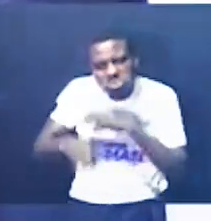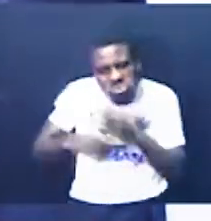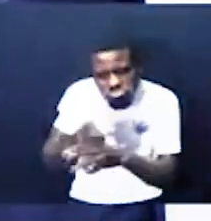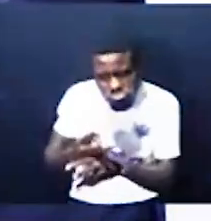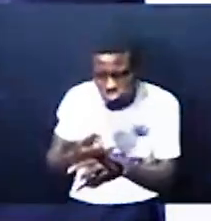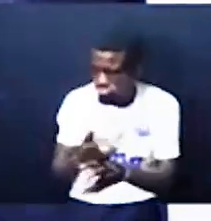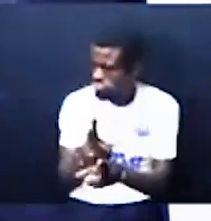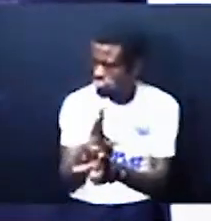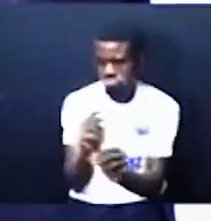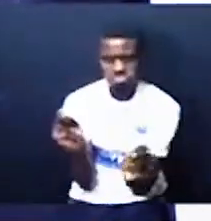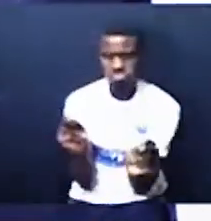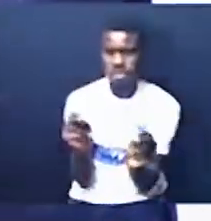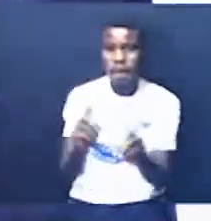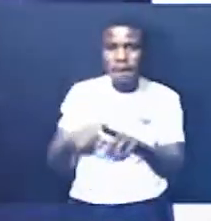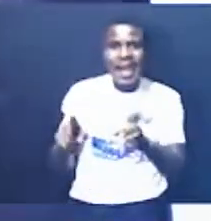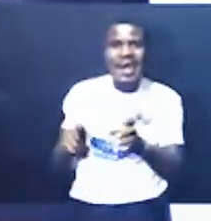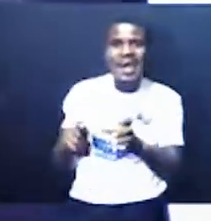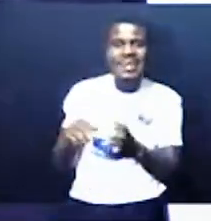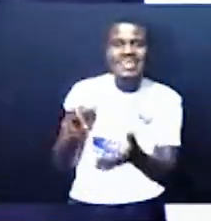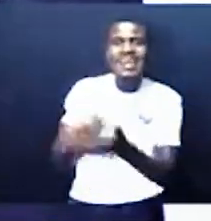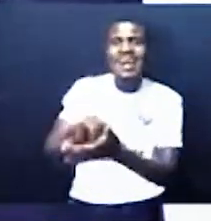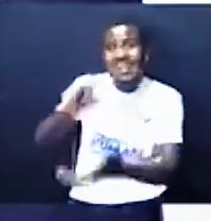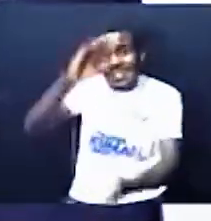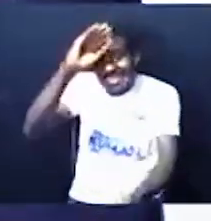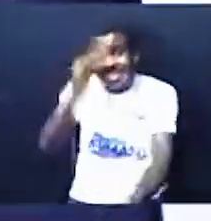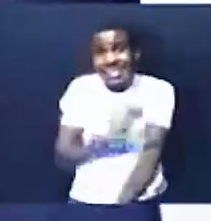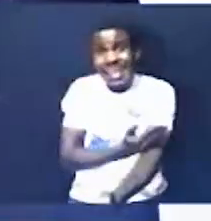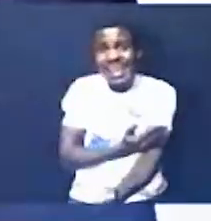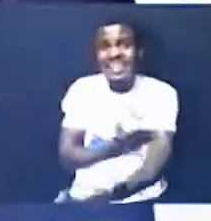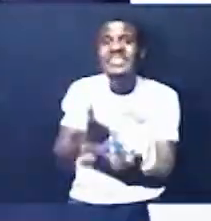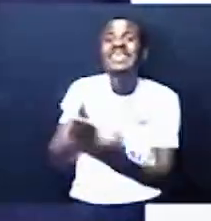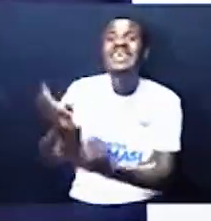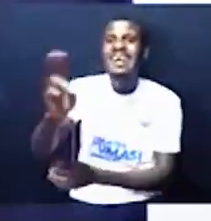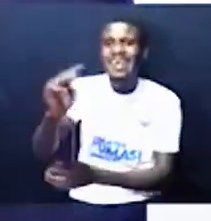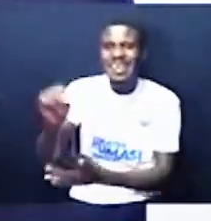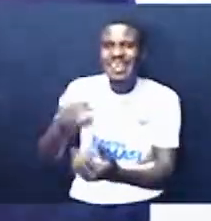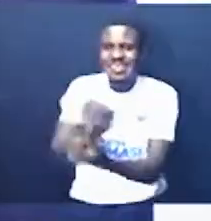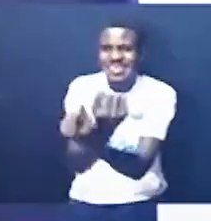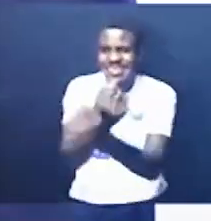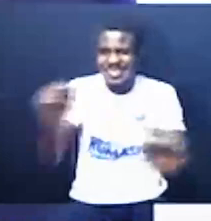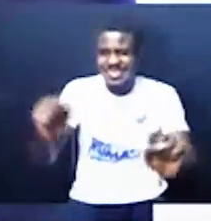but to save the world through him.